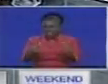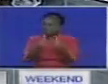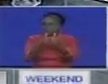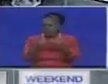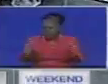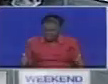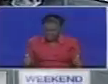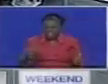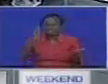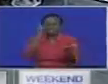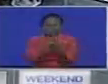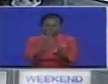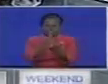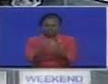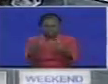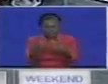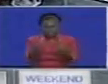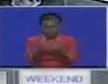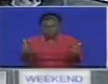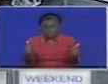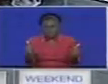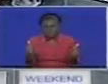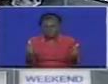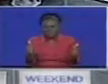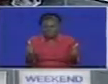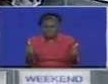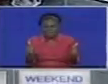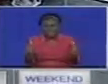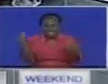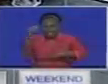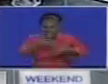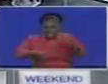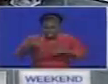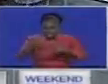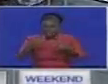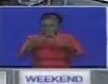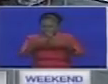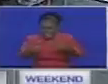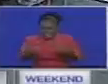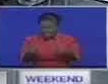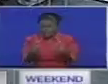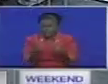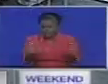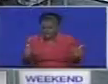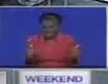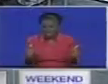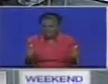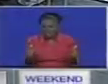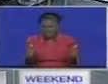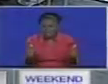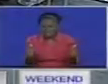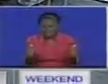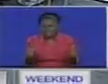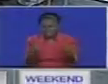is a failure. And that is a failure. Didn't take off at all. Thank you. But no, not that election didn't take voting off. Voting had started briefly. If you can count that as a